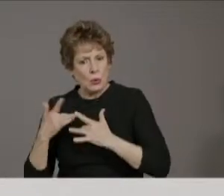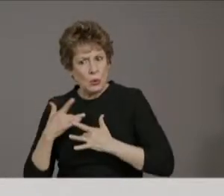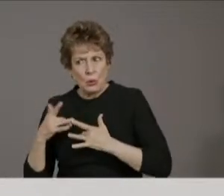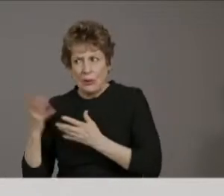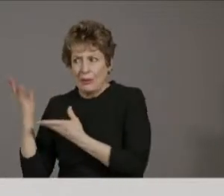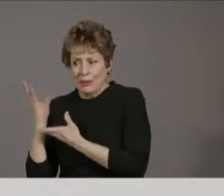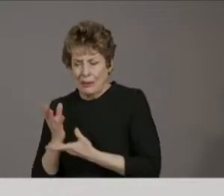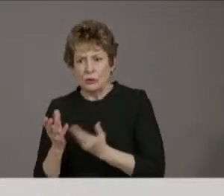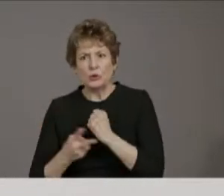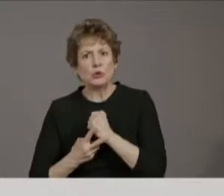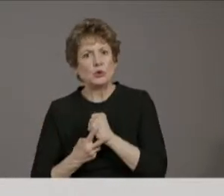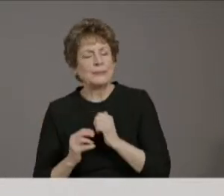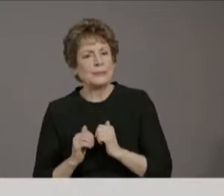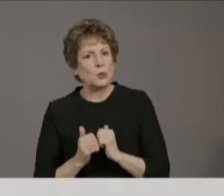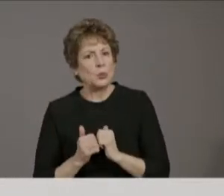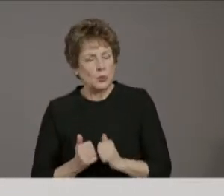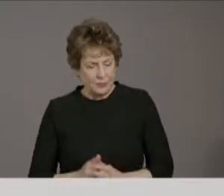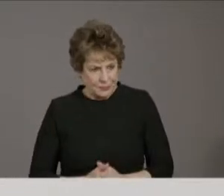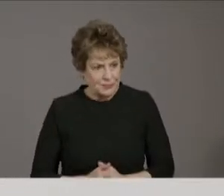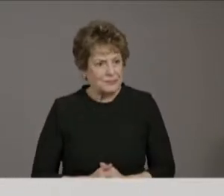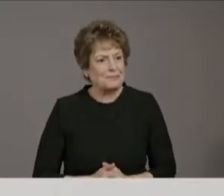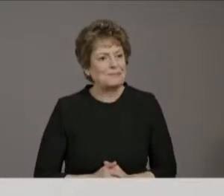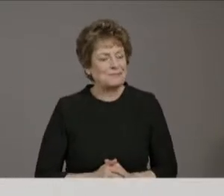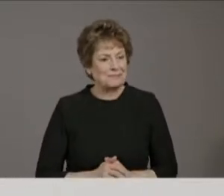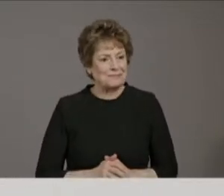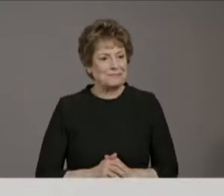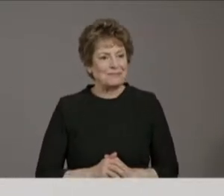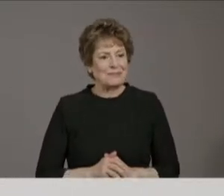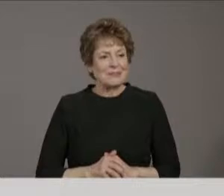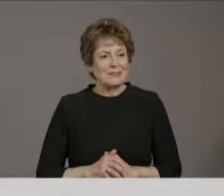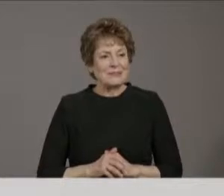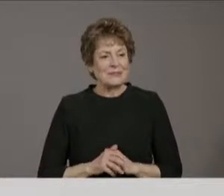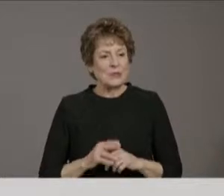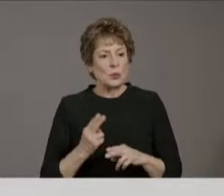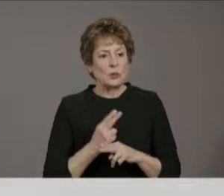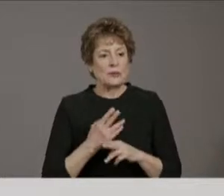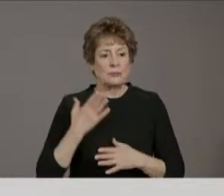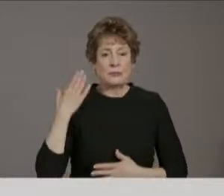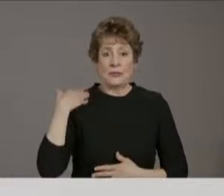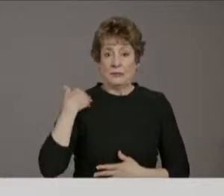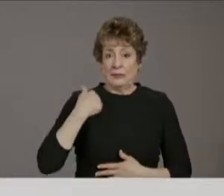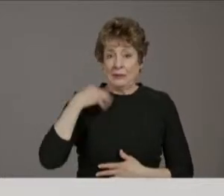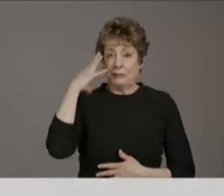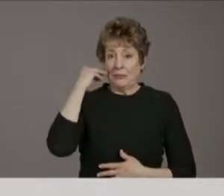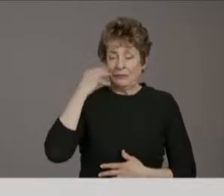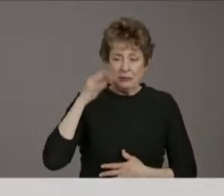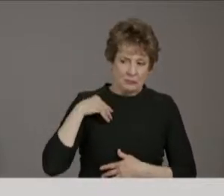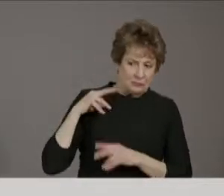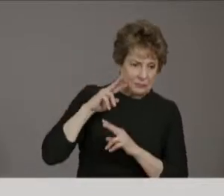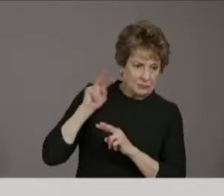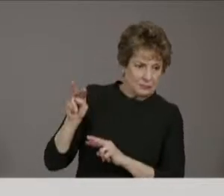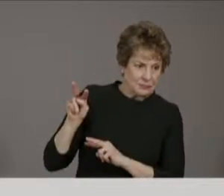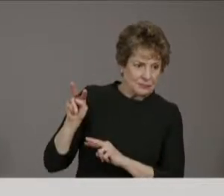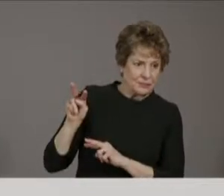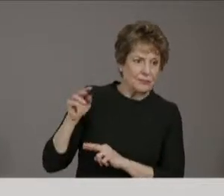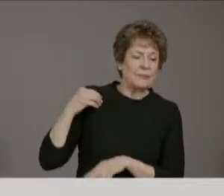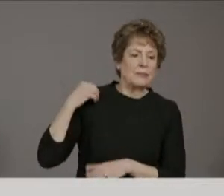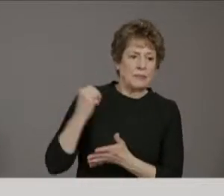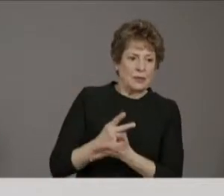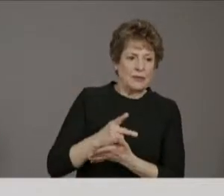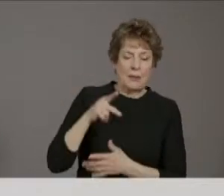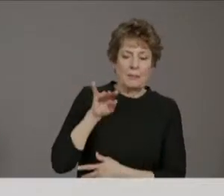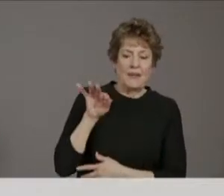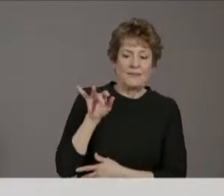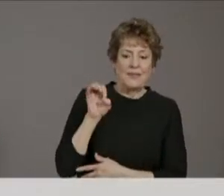based on our previous experience, when they approved the Pfizer and the Moderna,